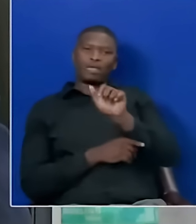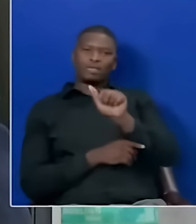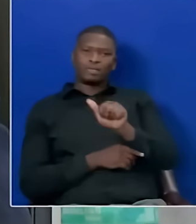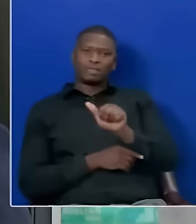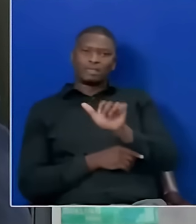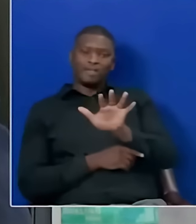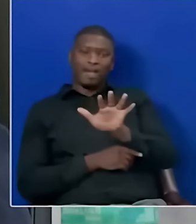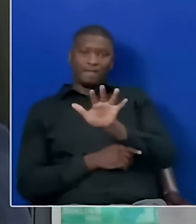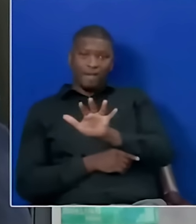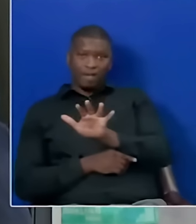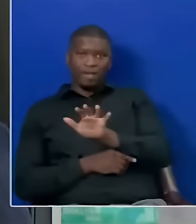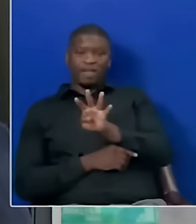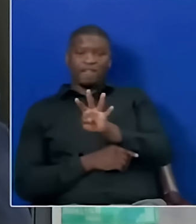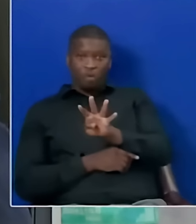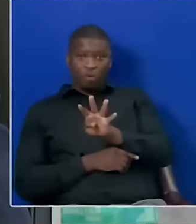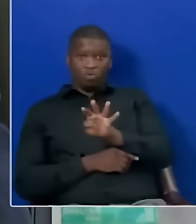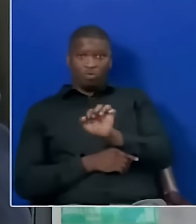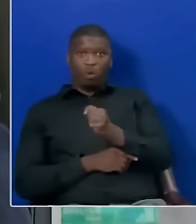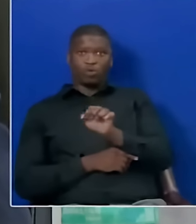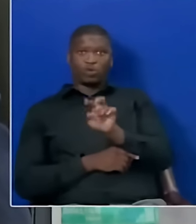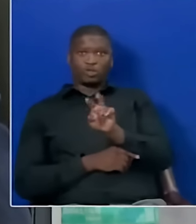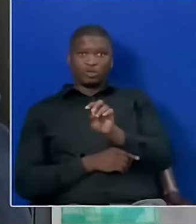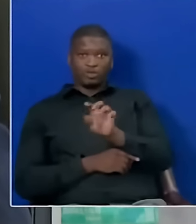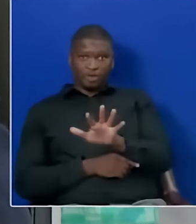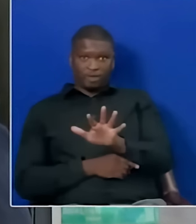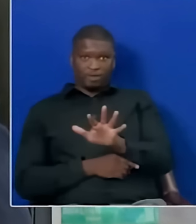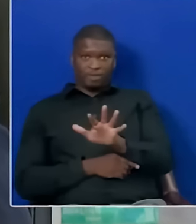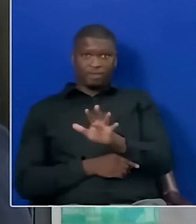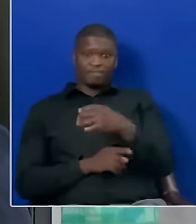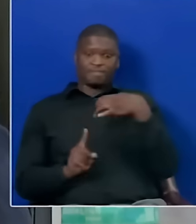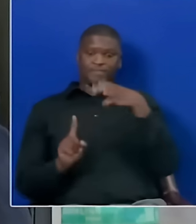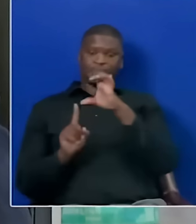16554 of 2025 and acquired by Warrant Officer Mzimela.